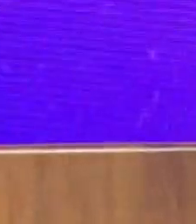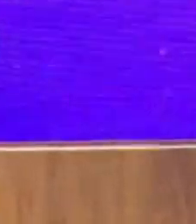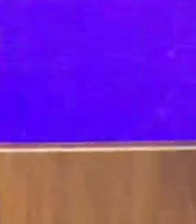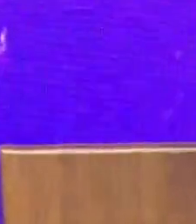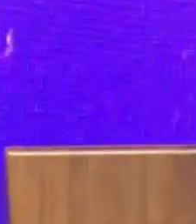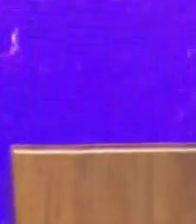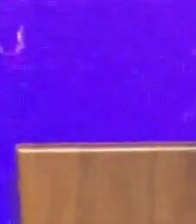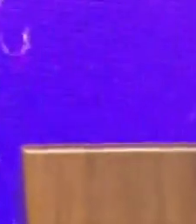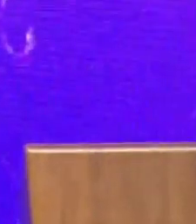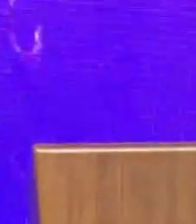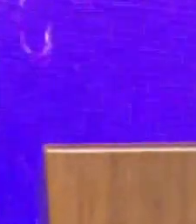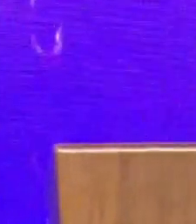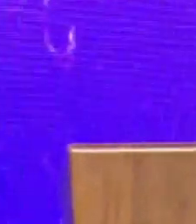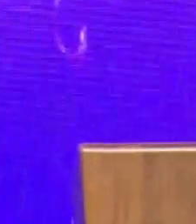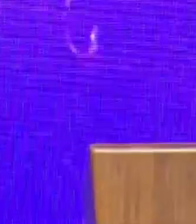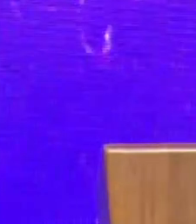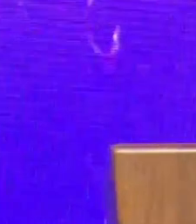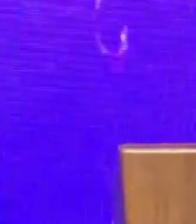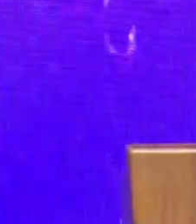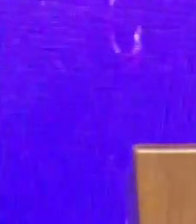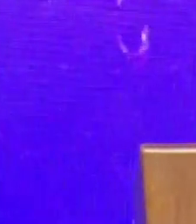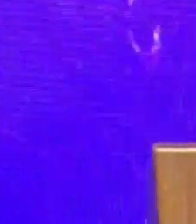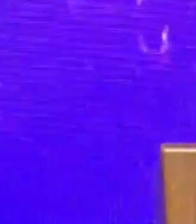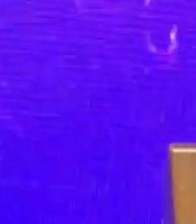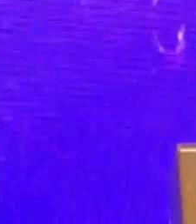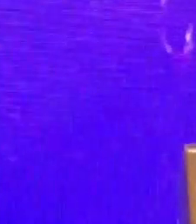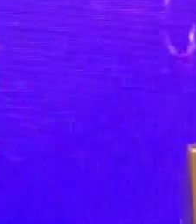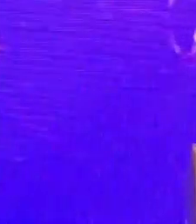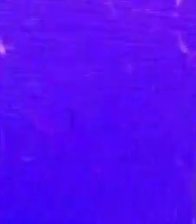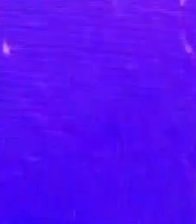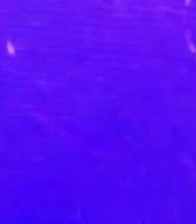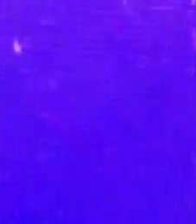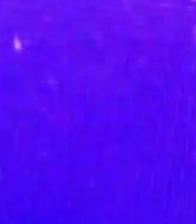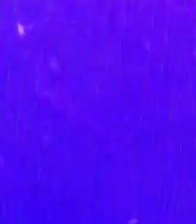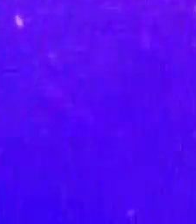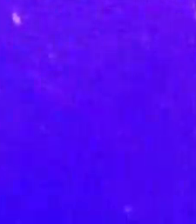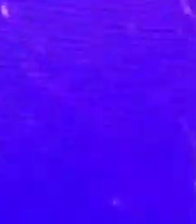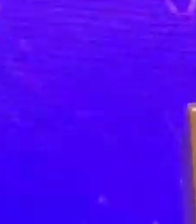your lifting has come.